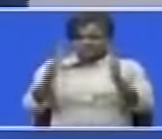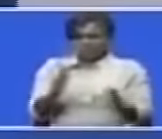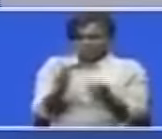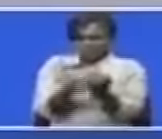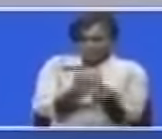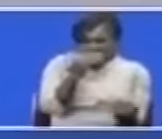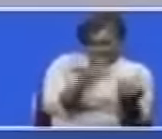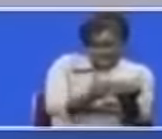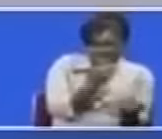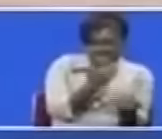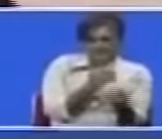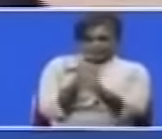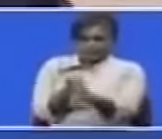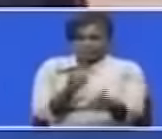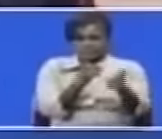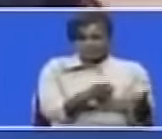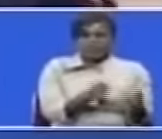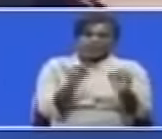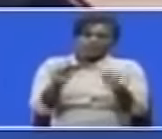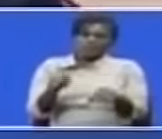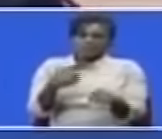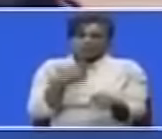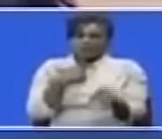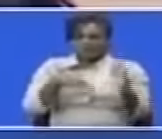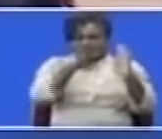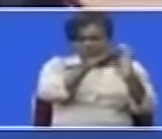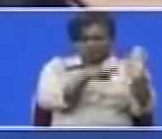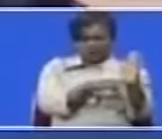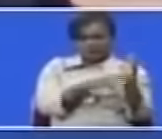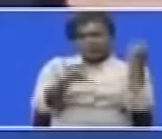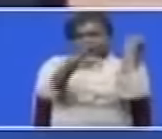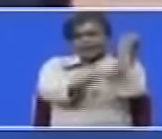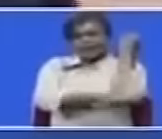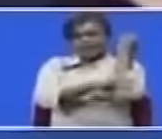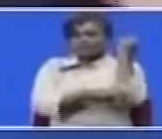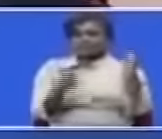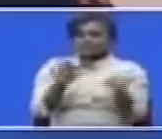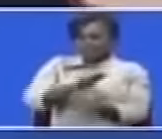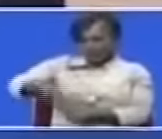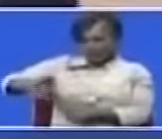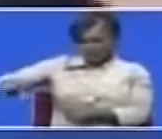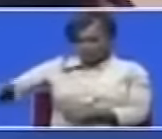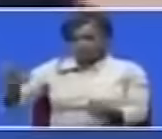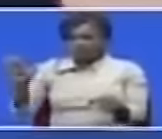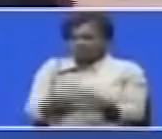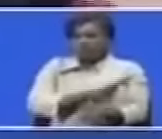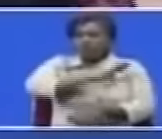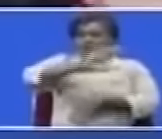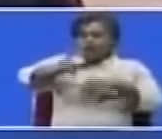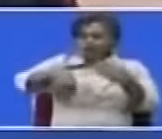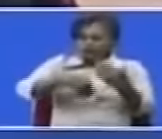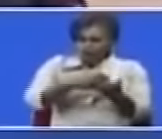viwango vya soka nchini. But if you can have programs like this all over the country, all over the counties, if the county governors, if all